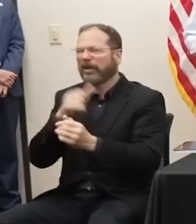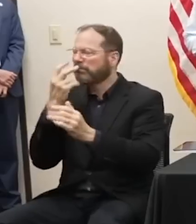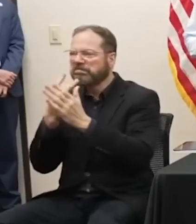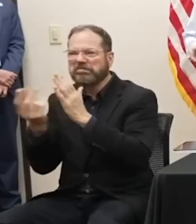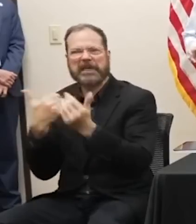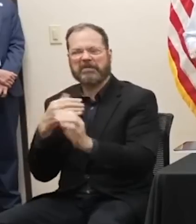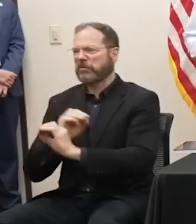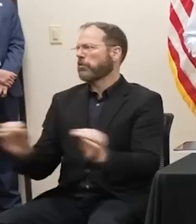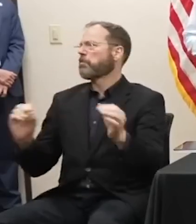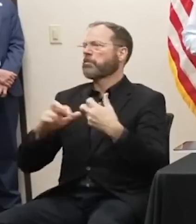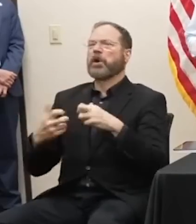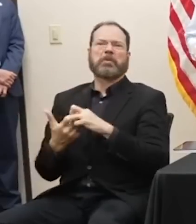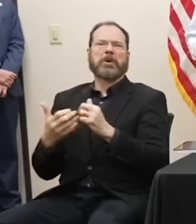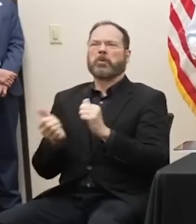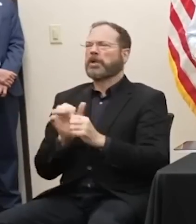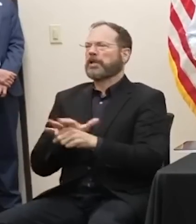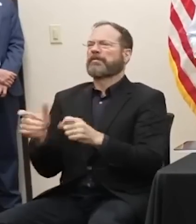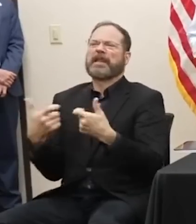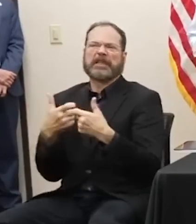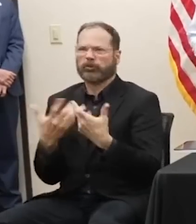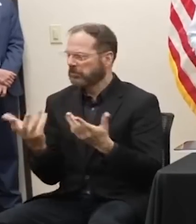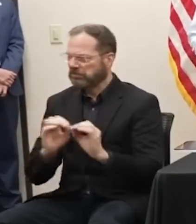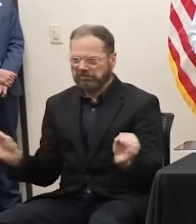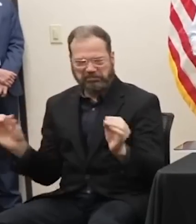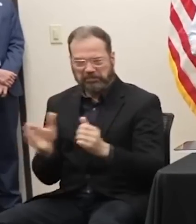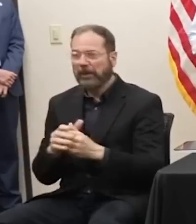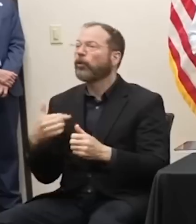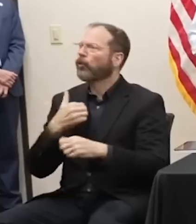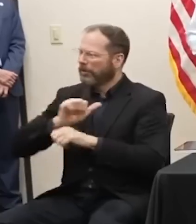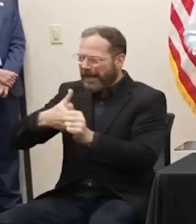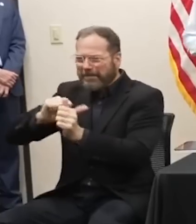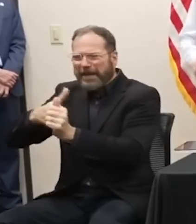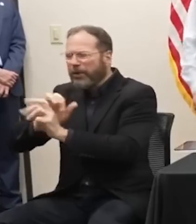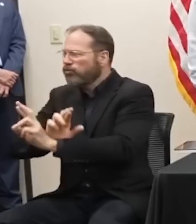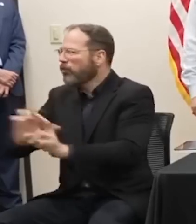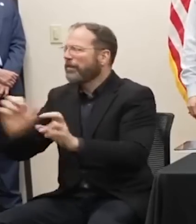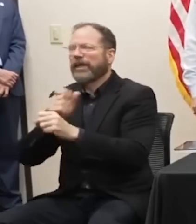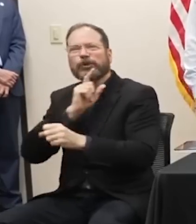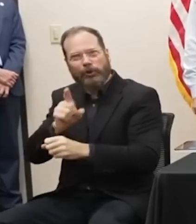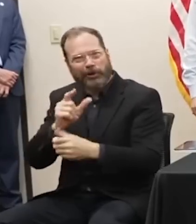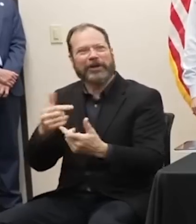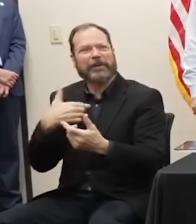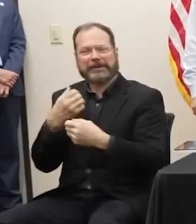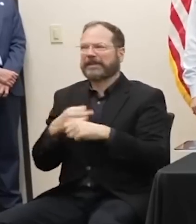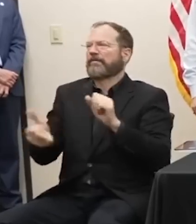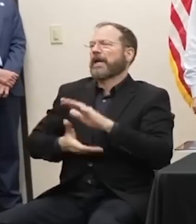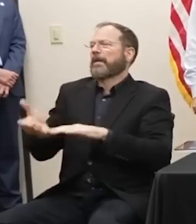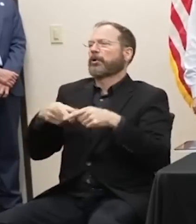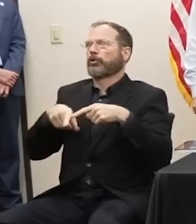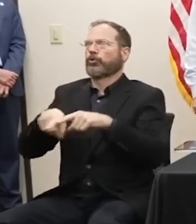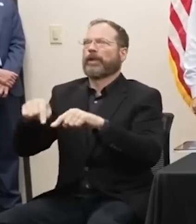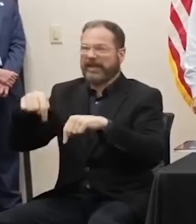to have any issues with supply, and we have all of the resources that we need in order to ensure safe operations throughout this